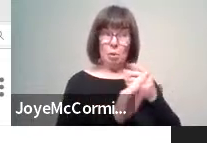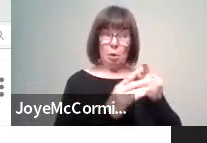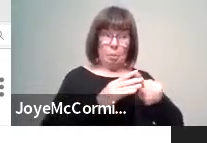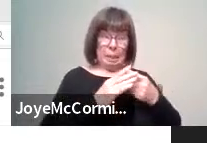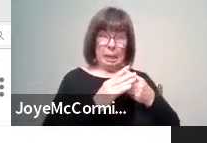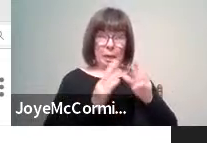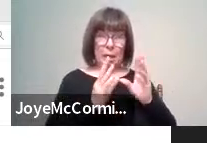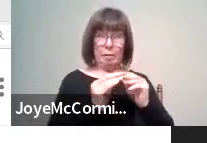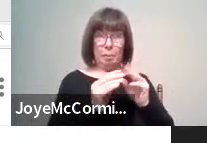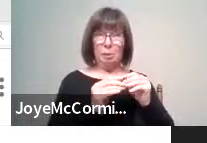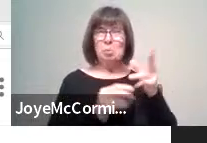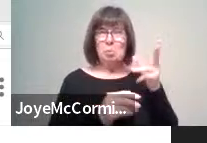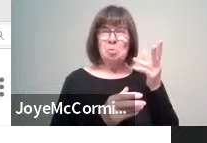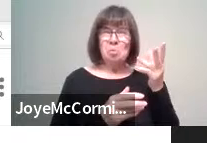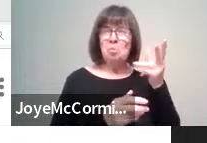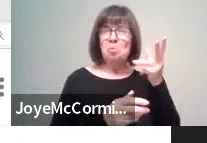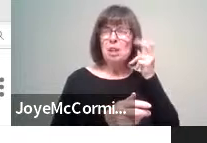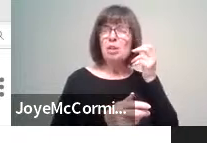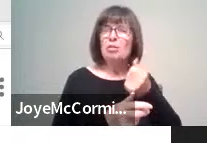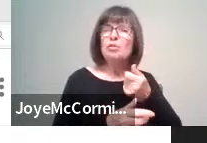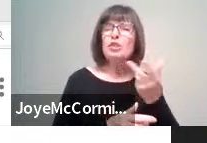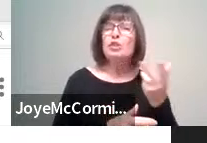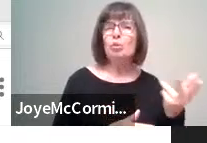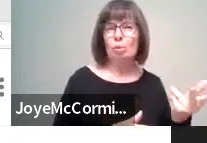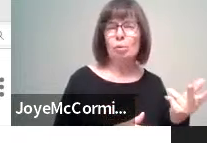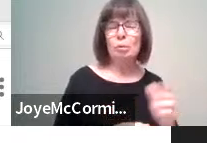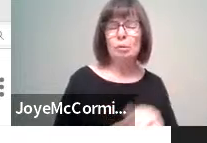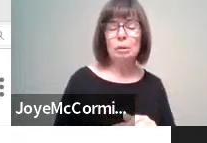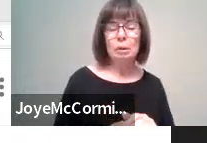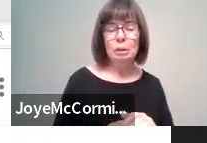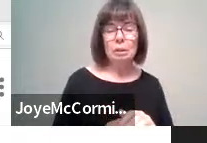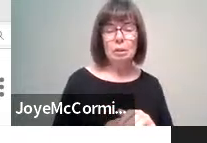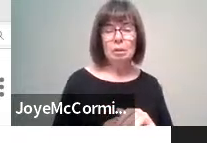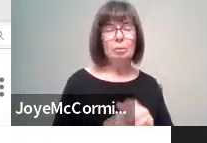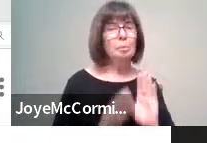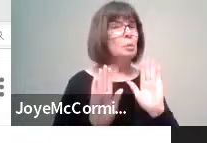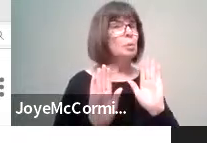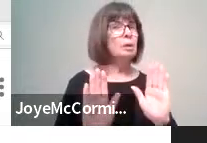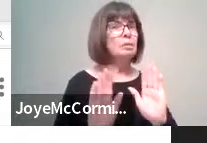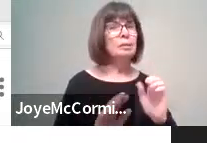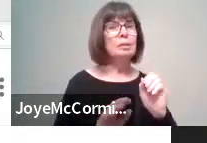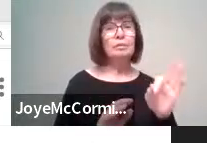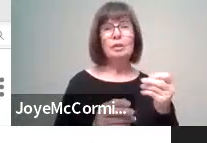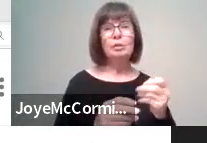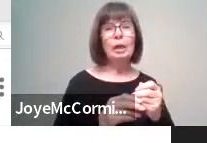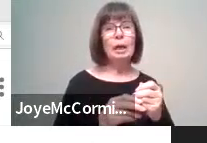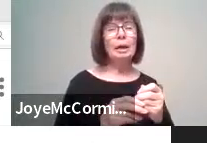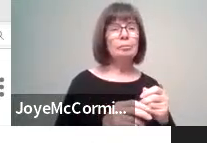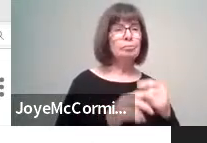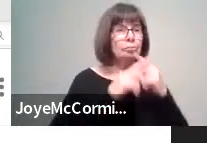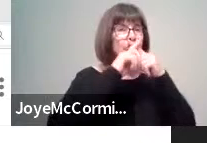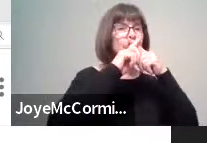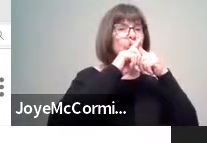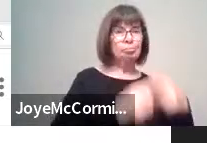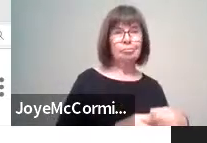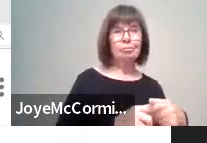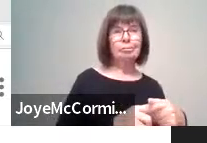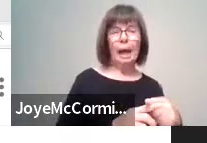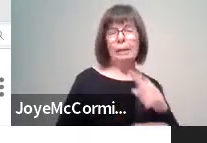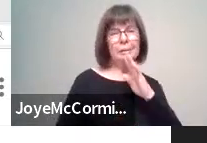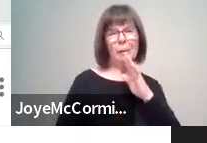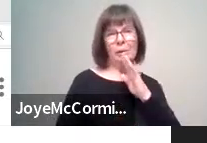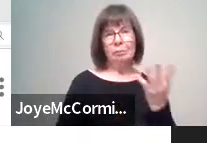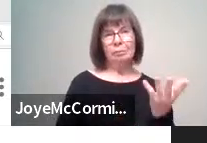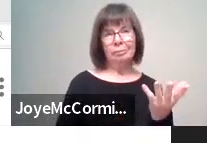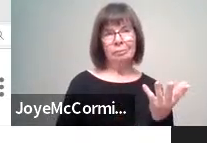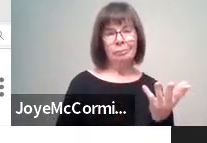meeting. And for those of you, it would be great if you could you can unmute and speak up. And also, if you